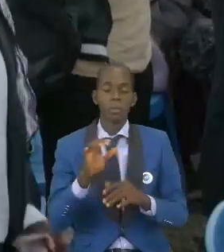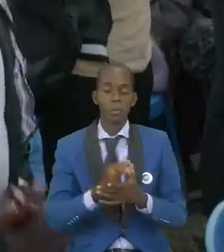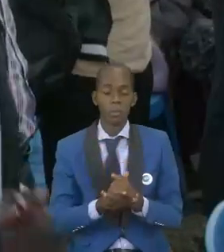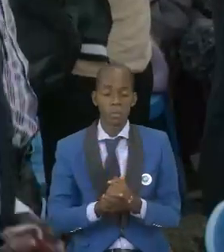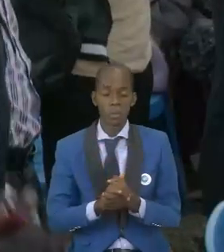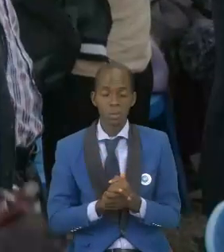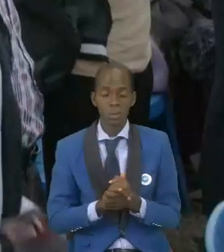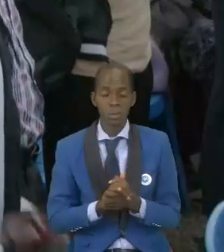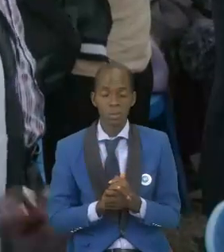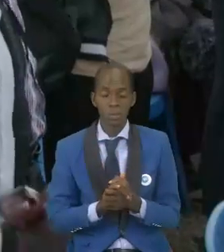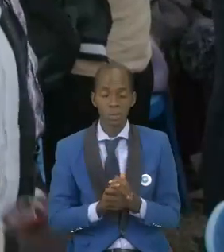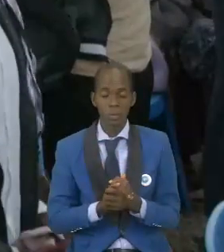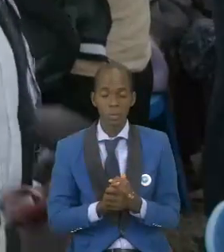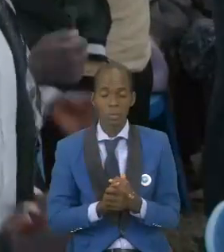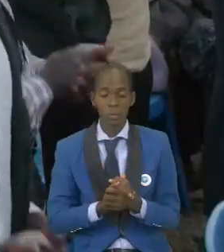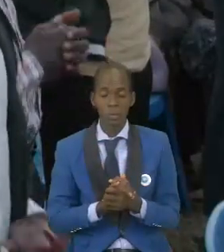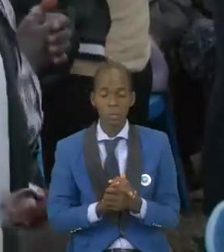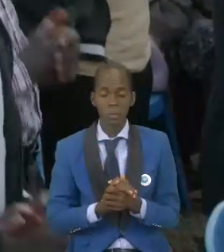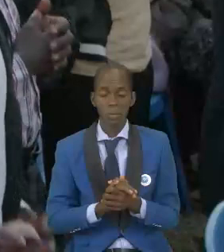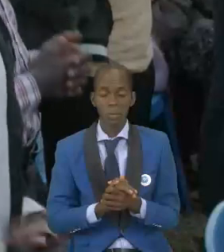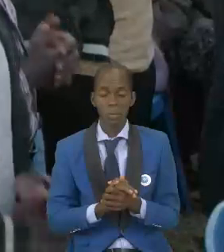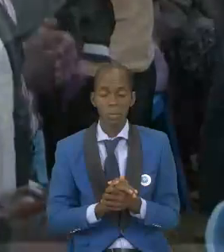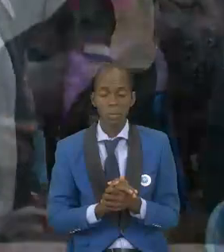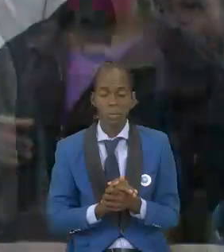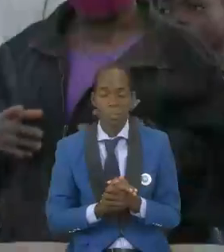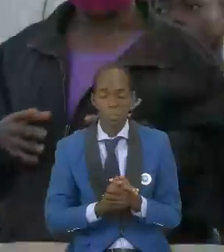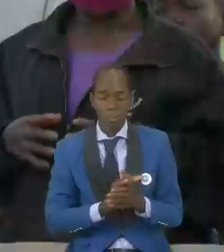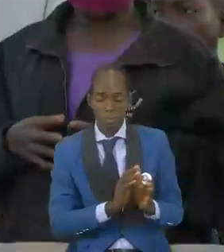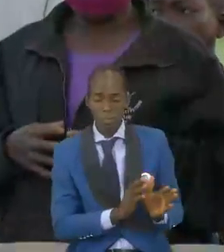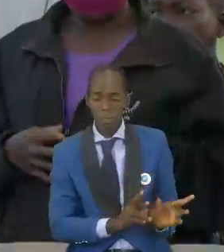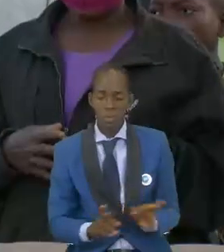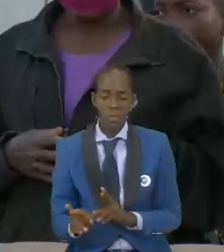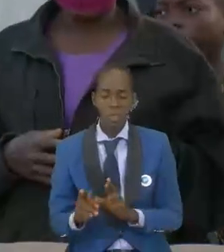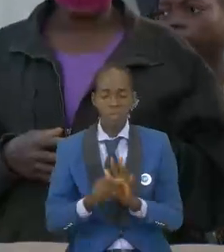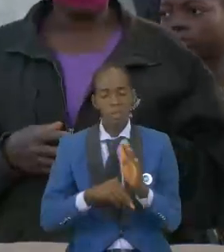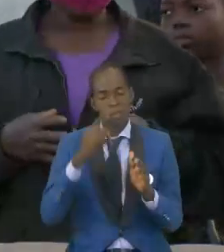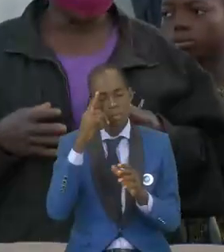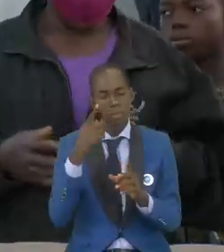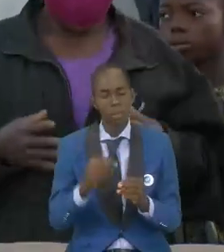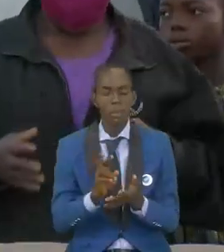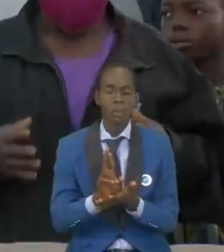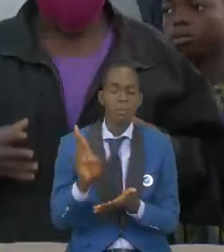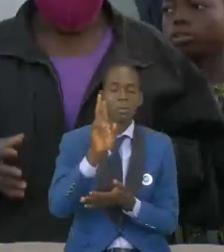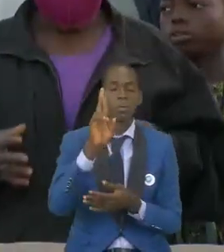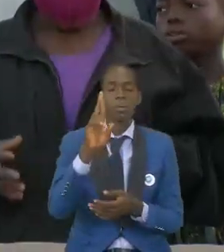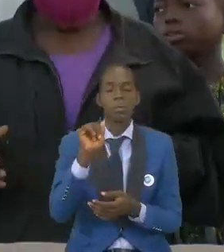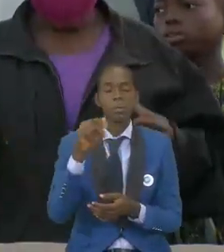Readiness for the rapture. That whenever the trumpet will